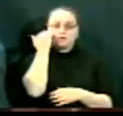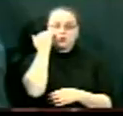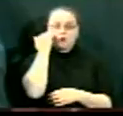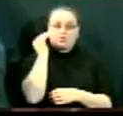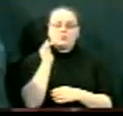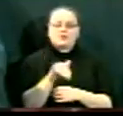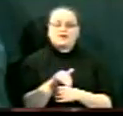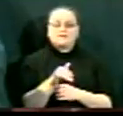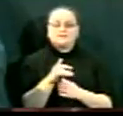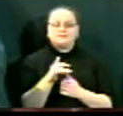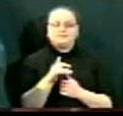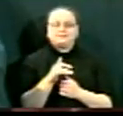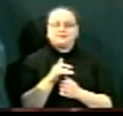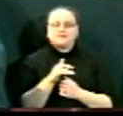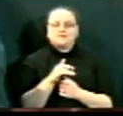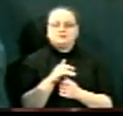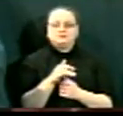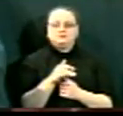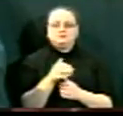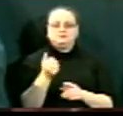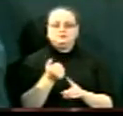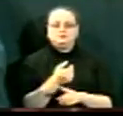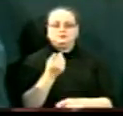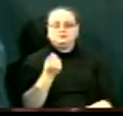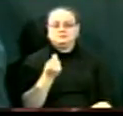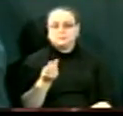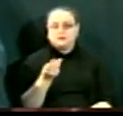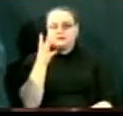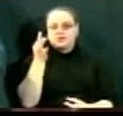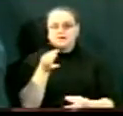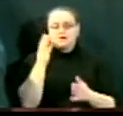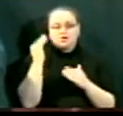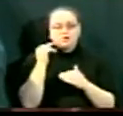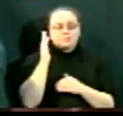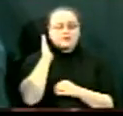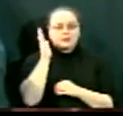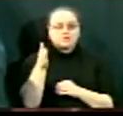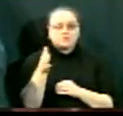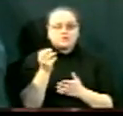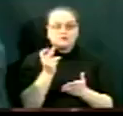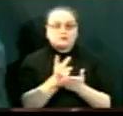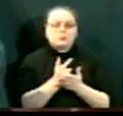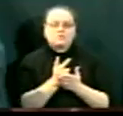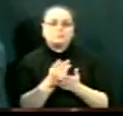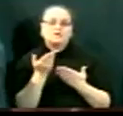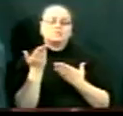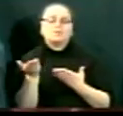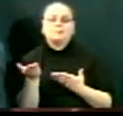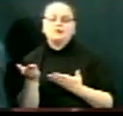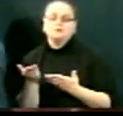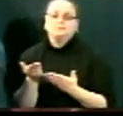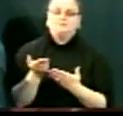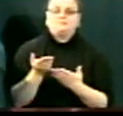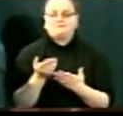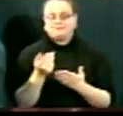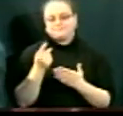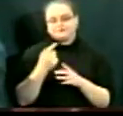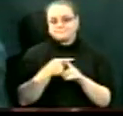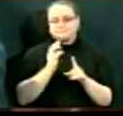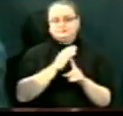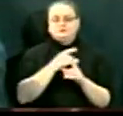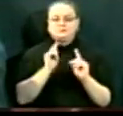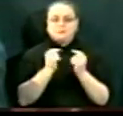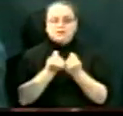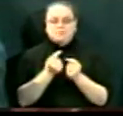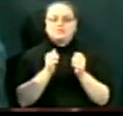that if you decide, which we're hoping that you will, approve this recommendation from our teams,